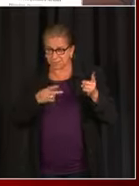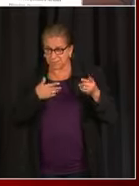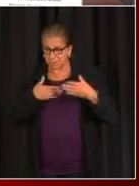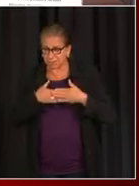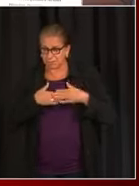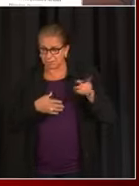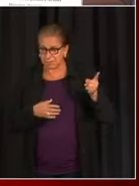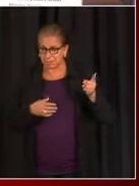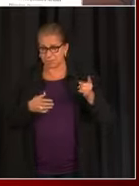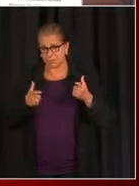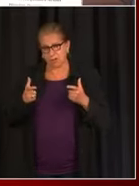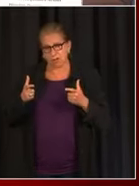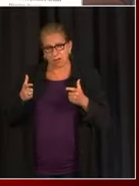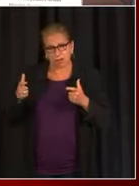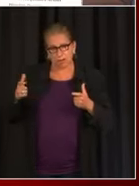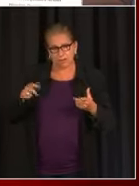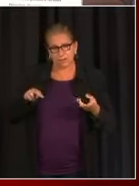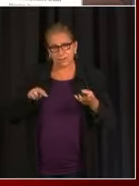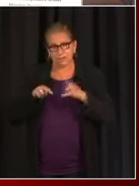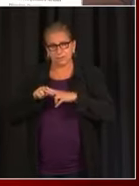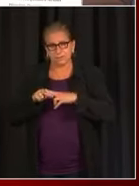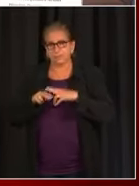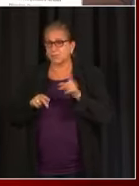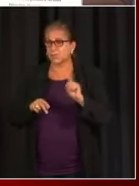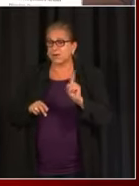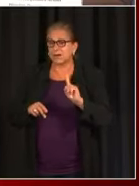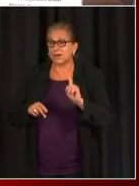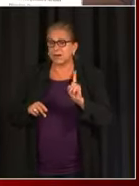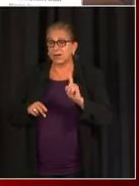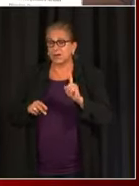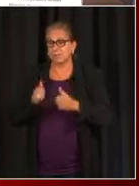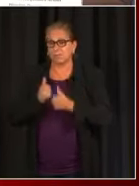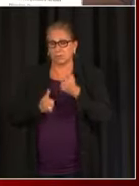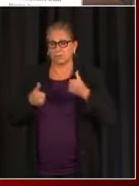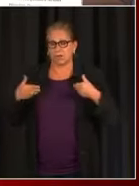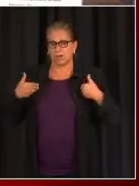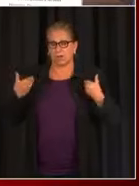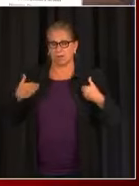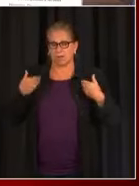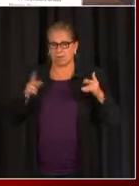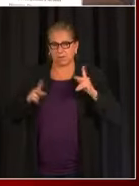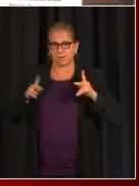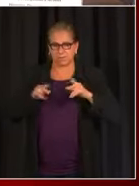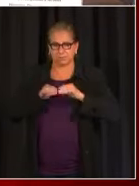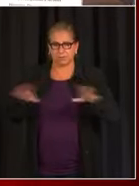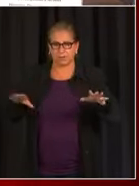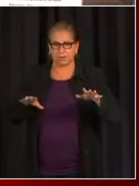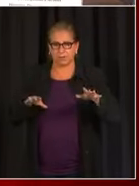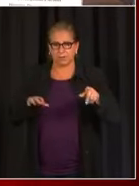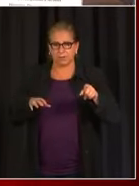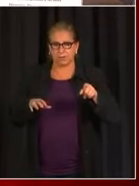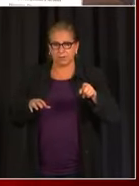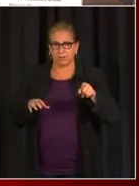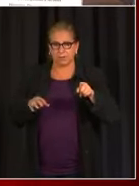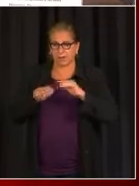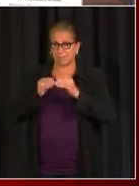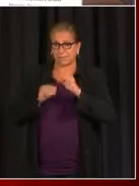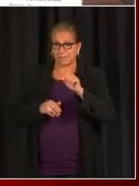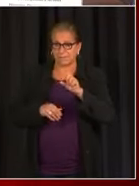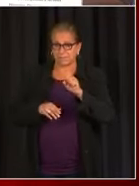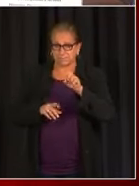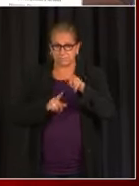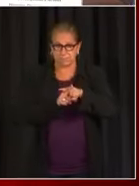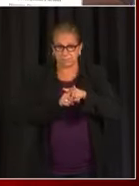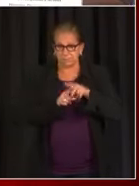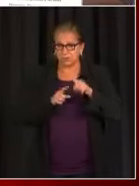cases is attributable to young people and young adults. In particular, we are seeing a higher number of cases and a higher proportion